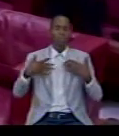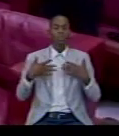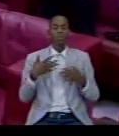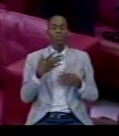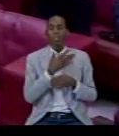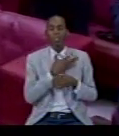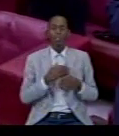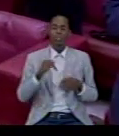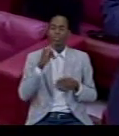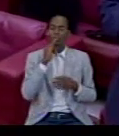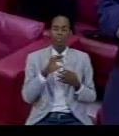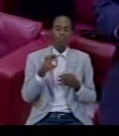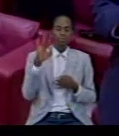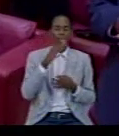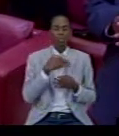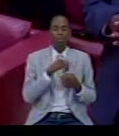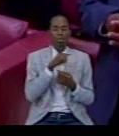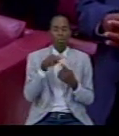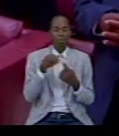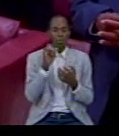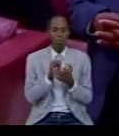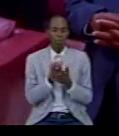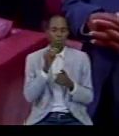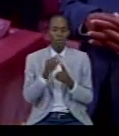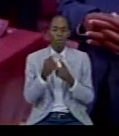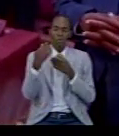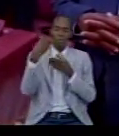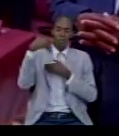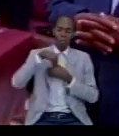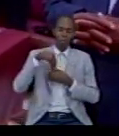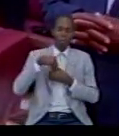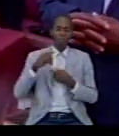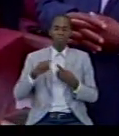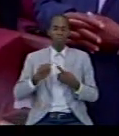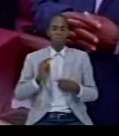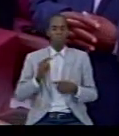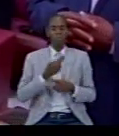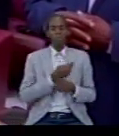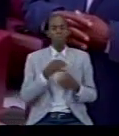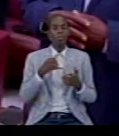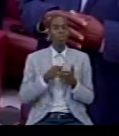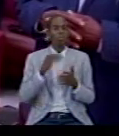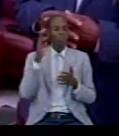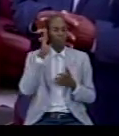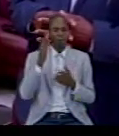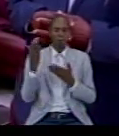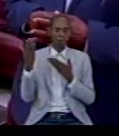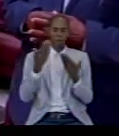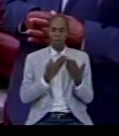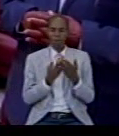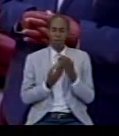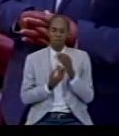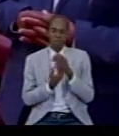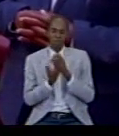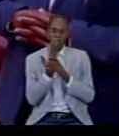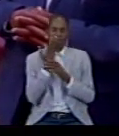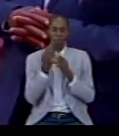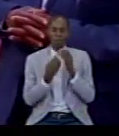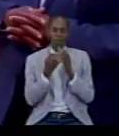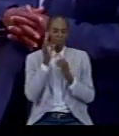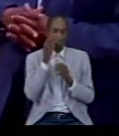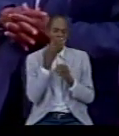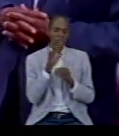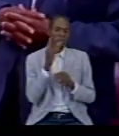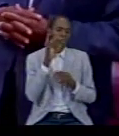is spirit. And when that word enters into us, it will bear fruit, the fruit of the spirit. And